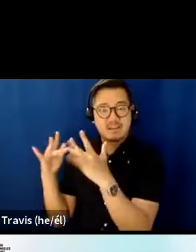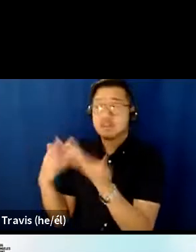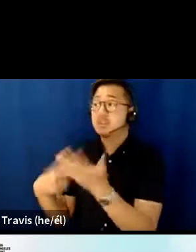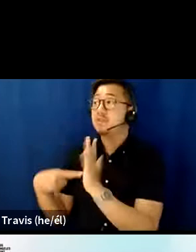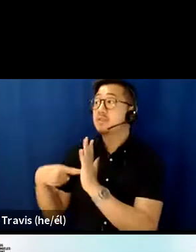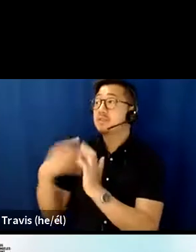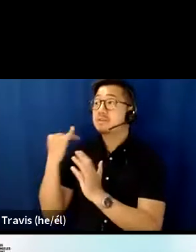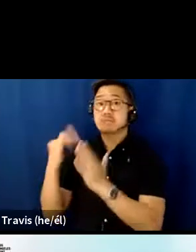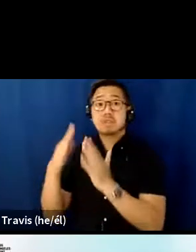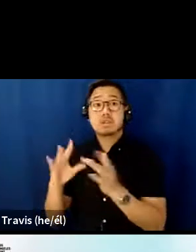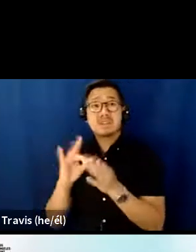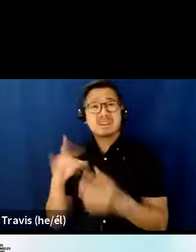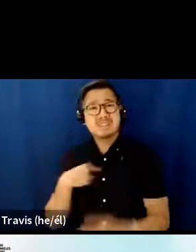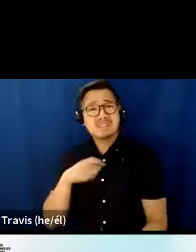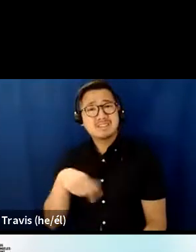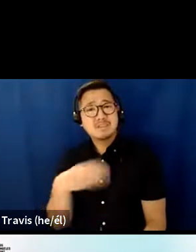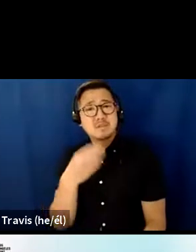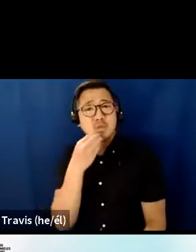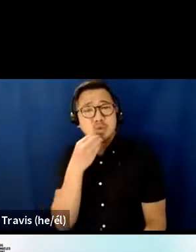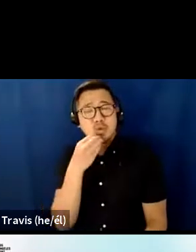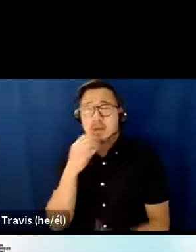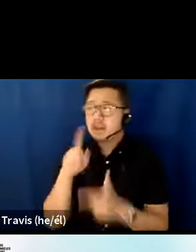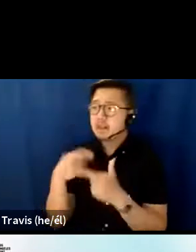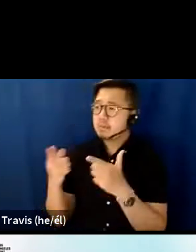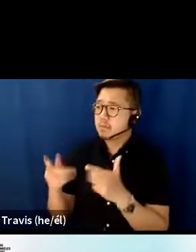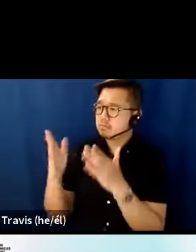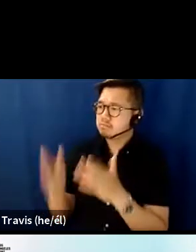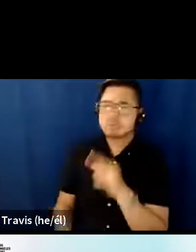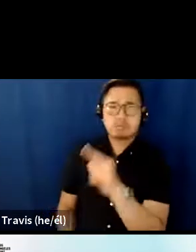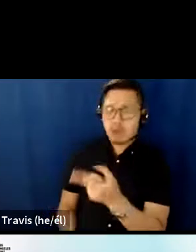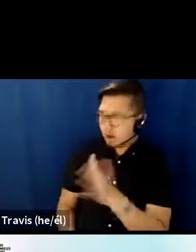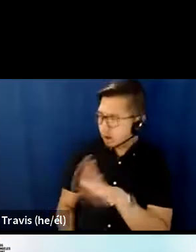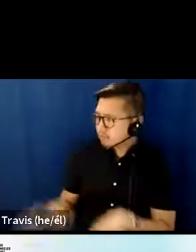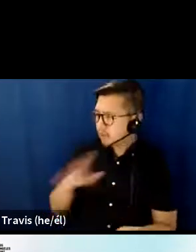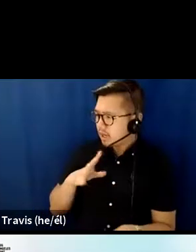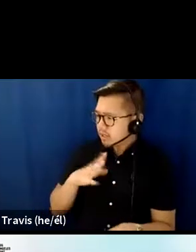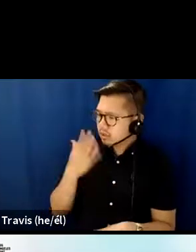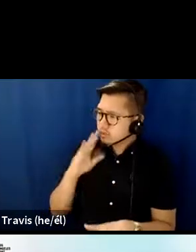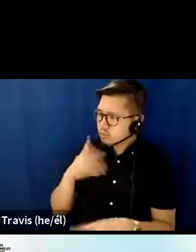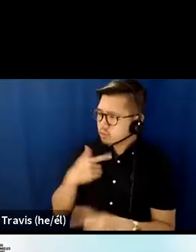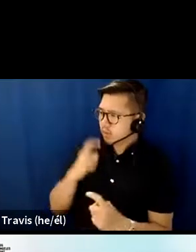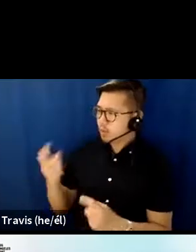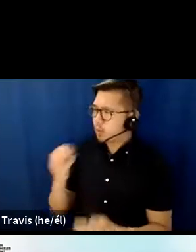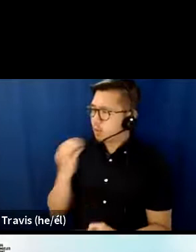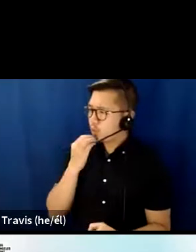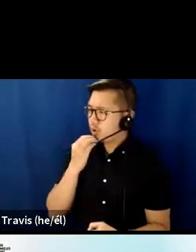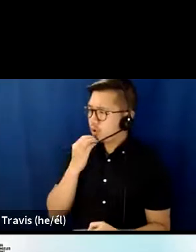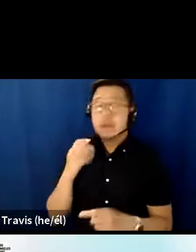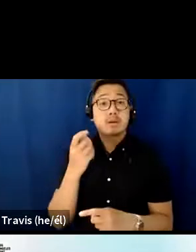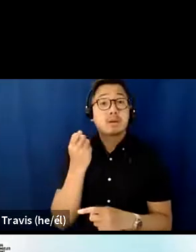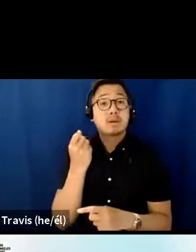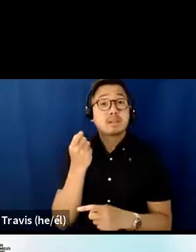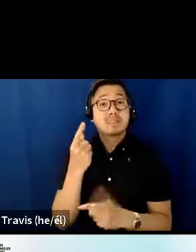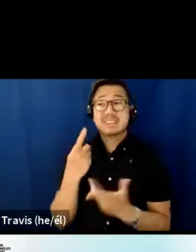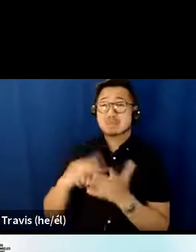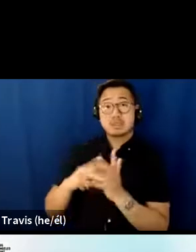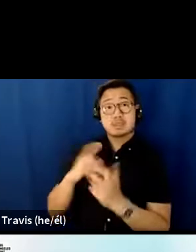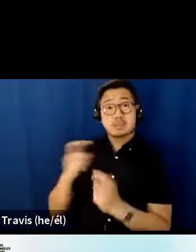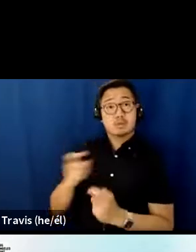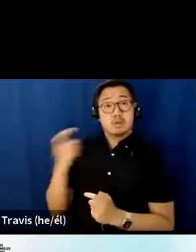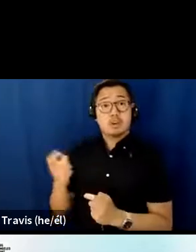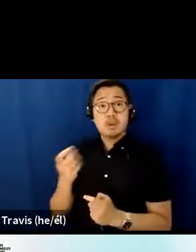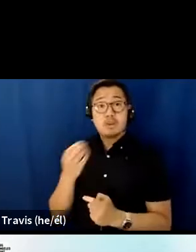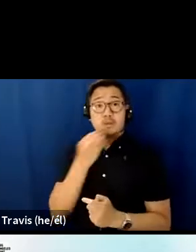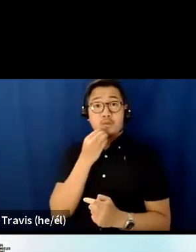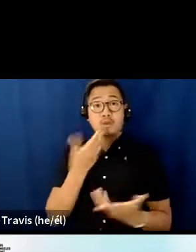and able to say, here's some food for you, but not only temporary, but how do we get into fixing this? How do we get into helping you